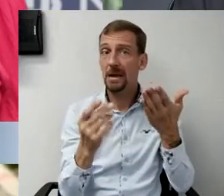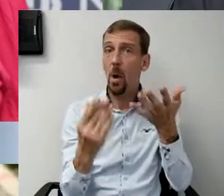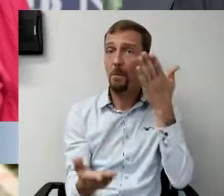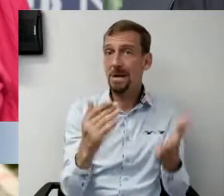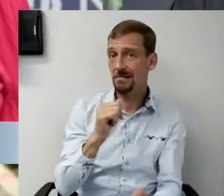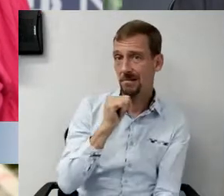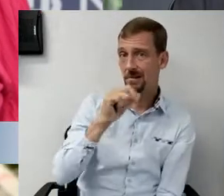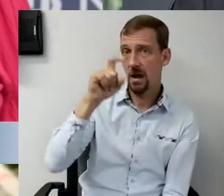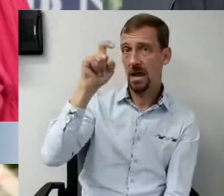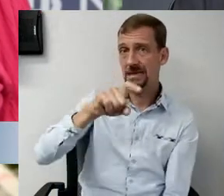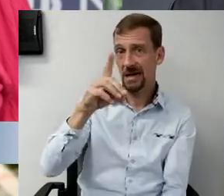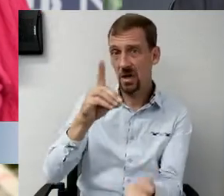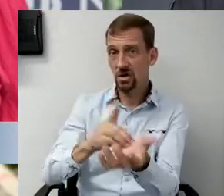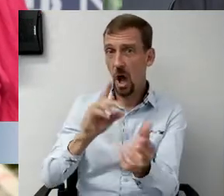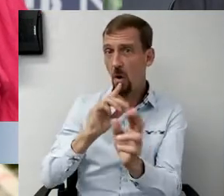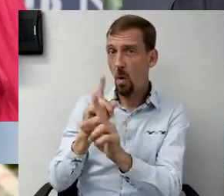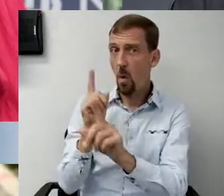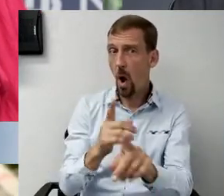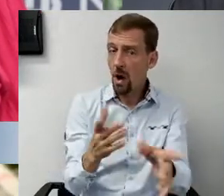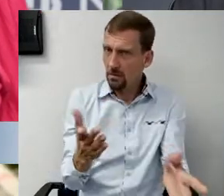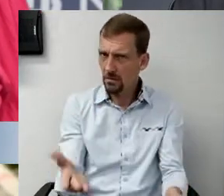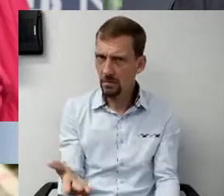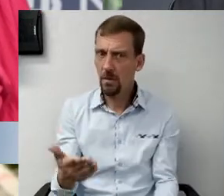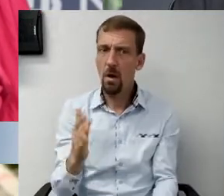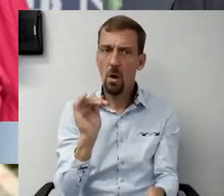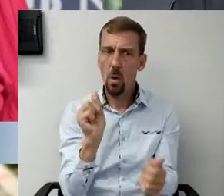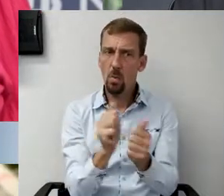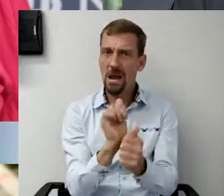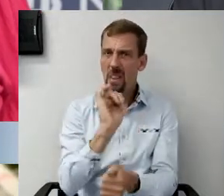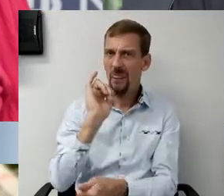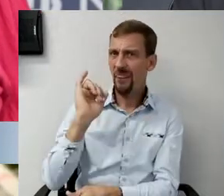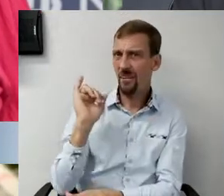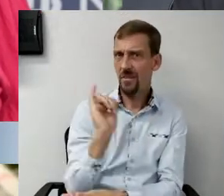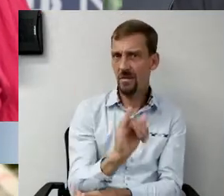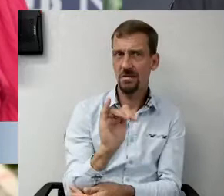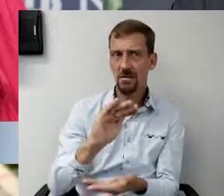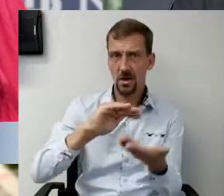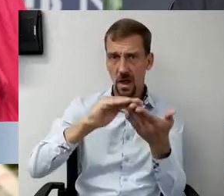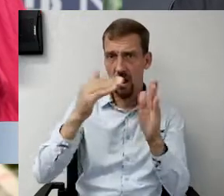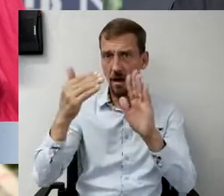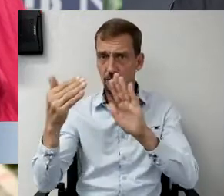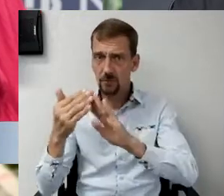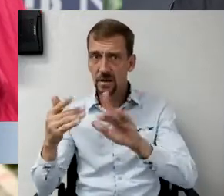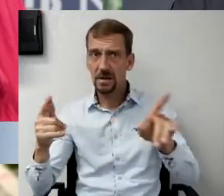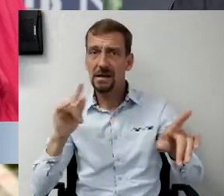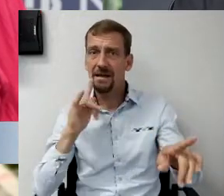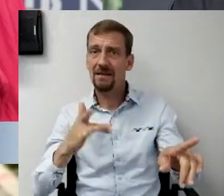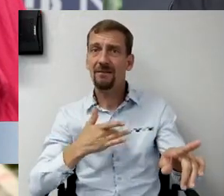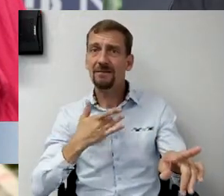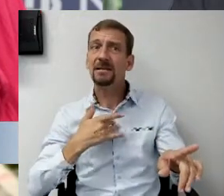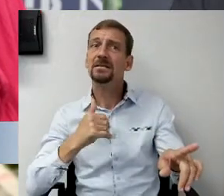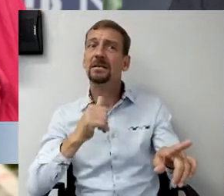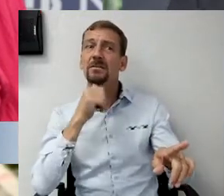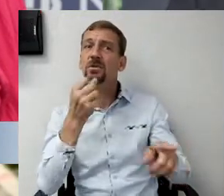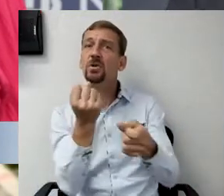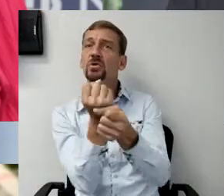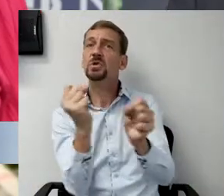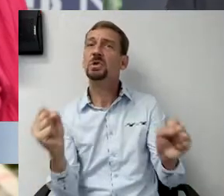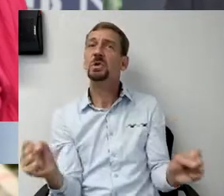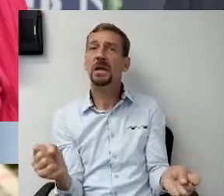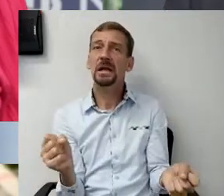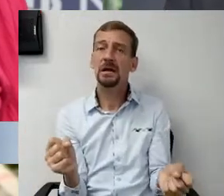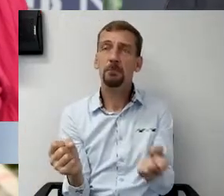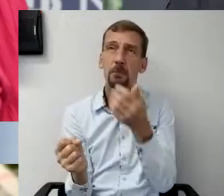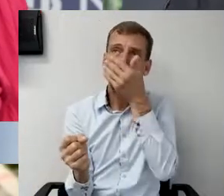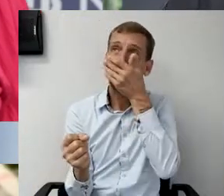order. So with this in mind, will it give community members a sense of false security? Yeah, it's a